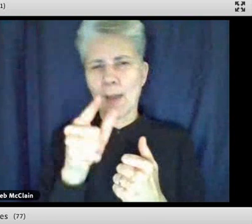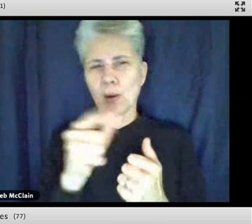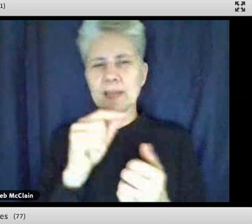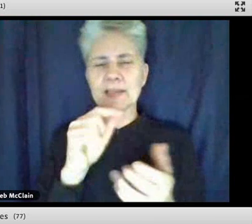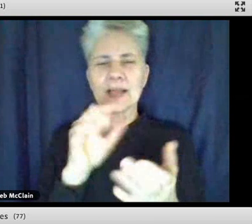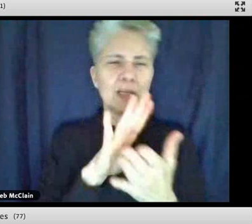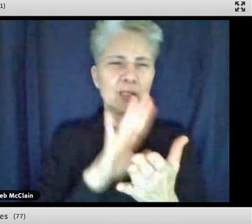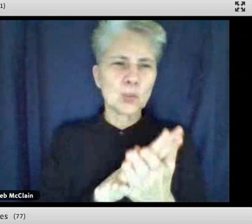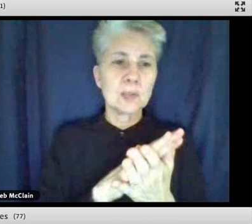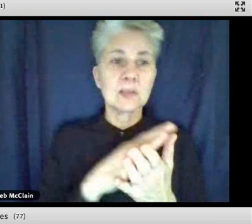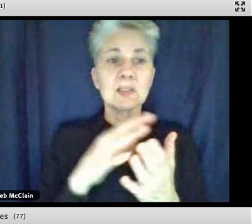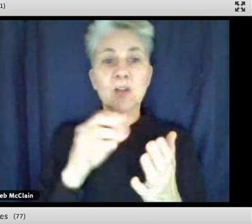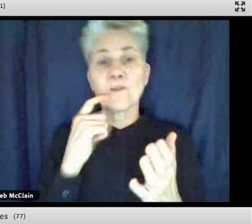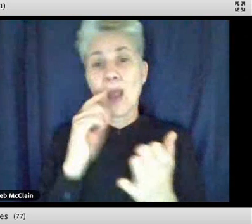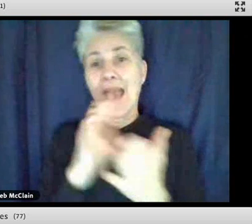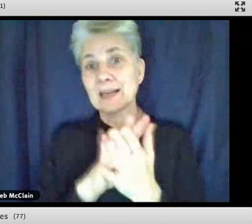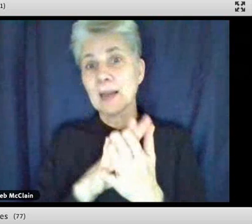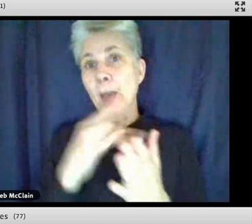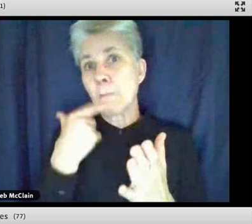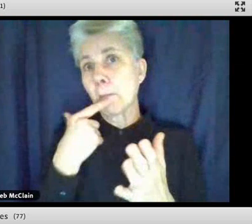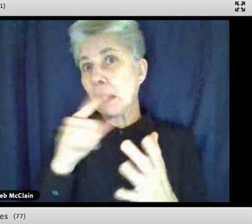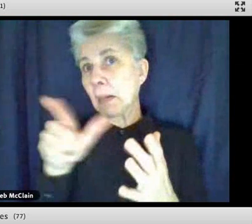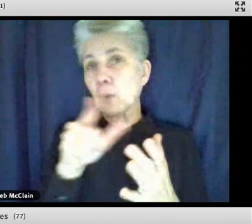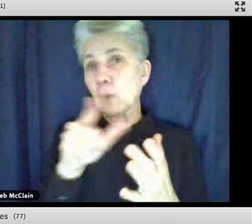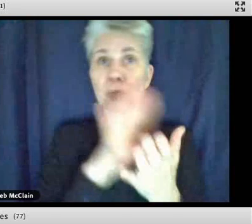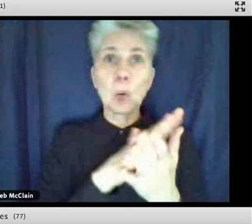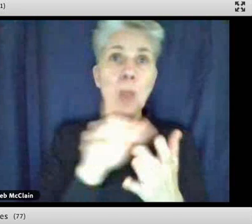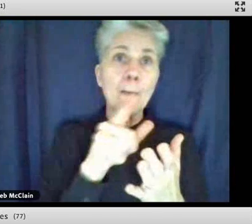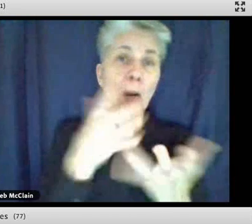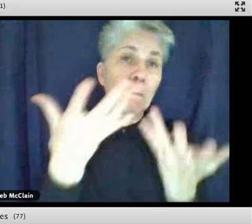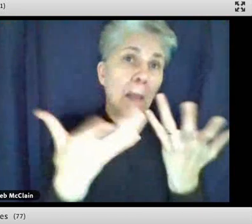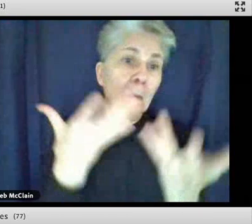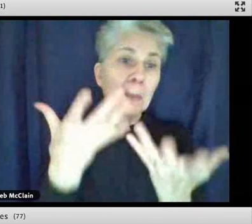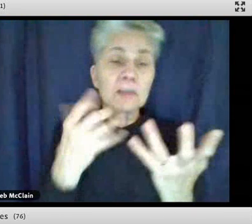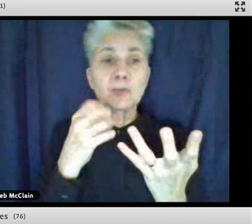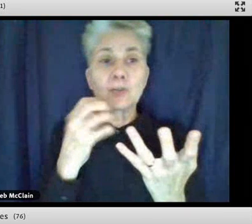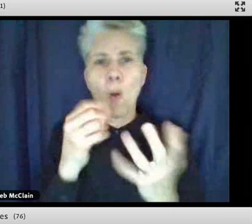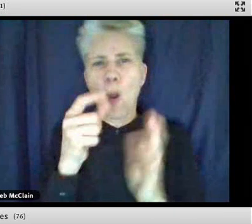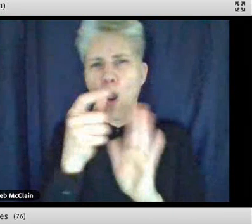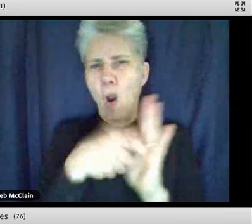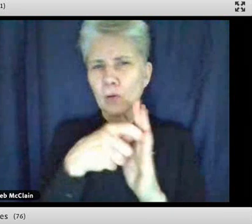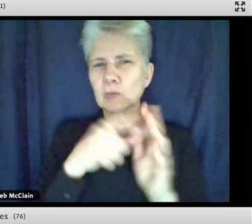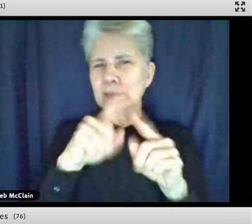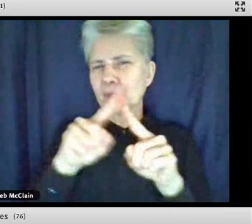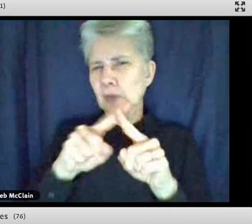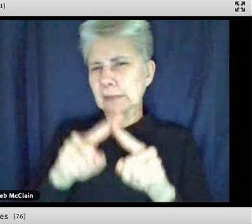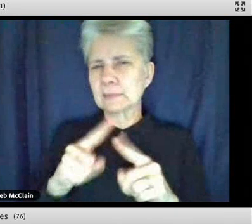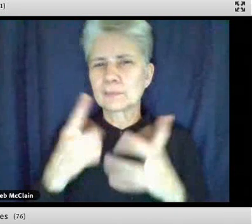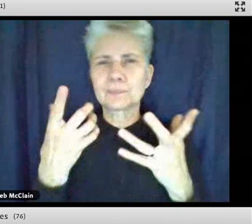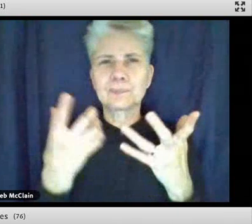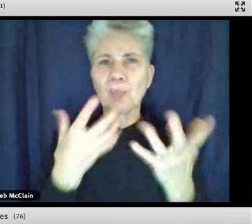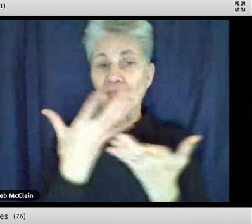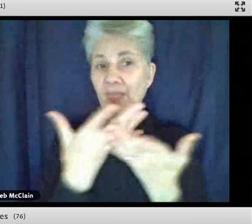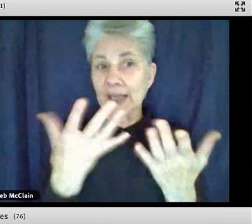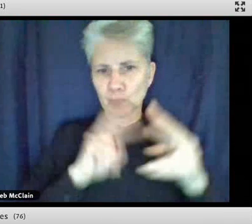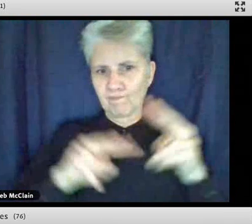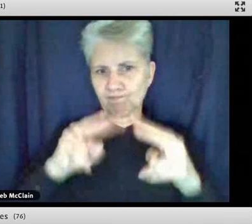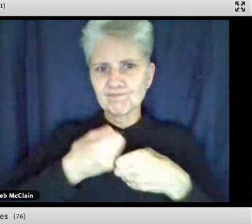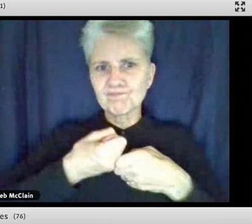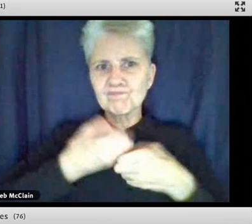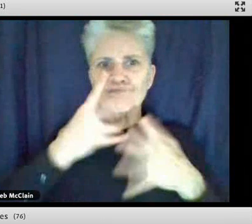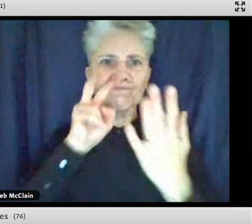libraries, some articles and different things to look at that might be helpful. Bringing your courses